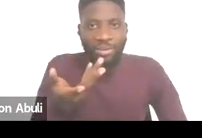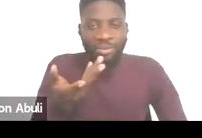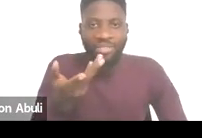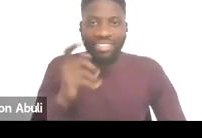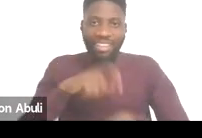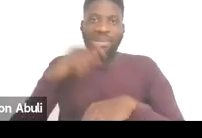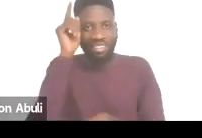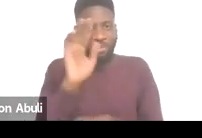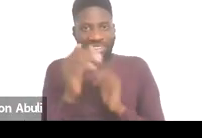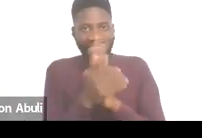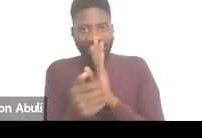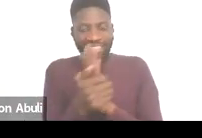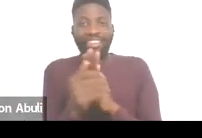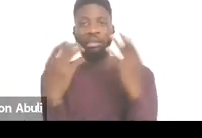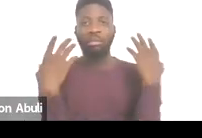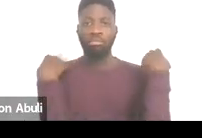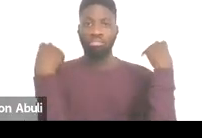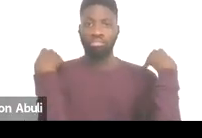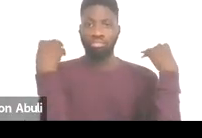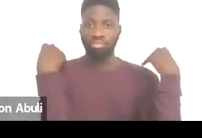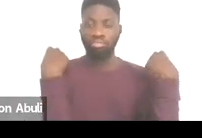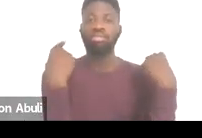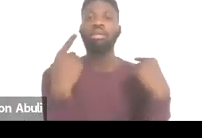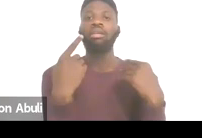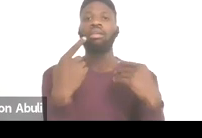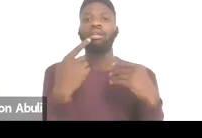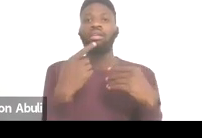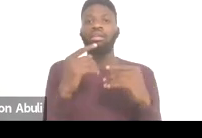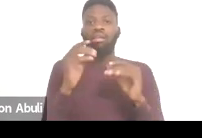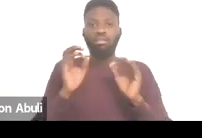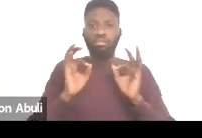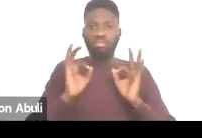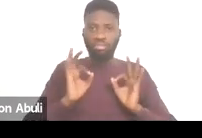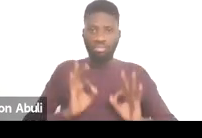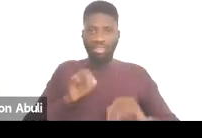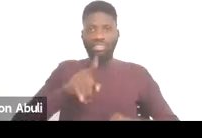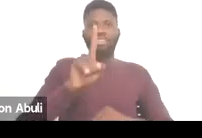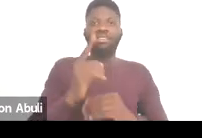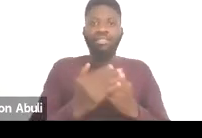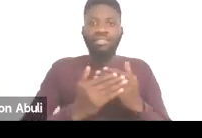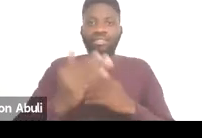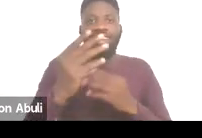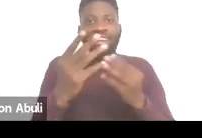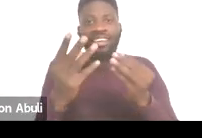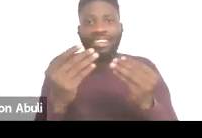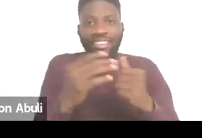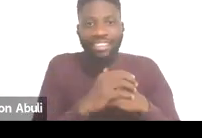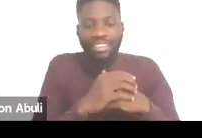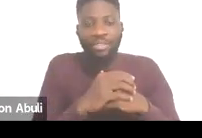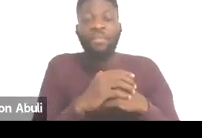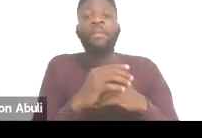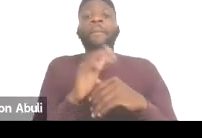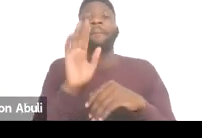your skills and you practice those skills, presenting yourself becomes very easy. Have you set your